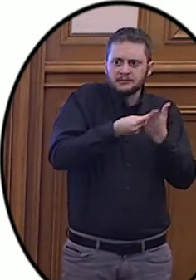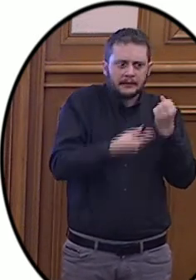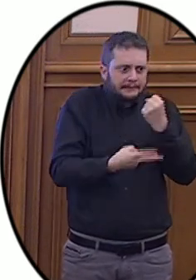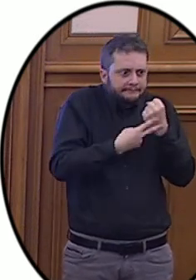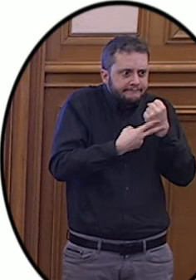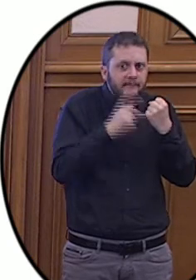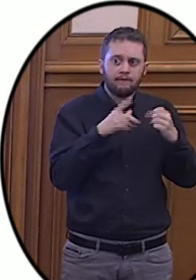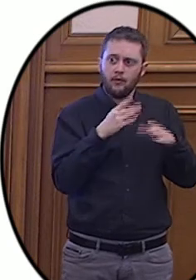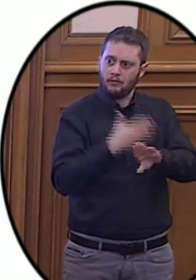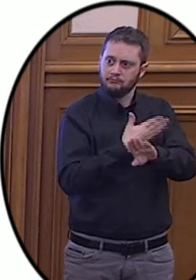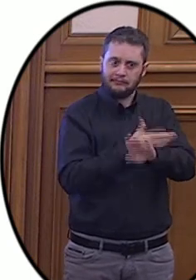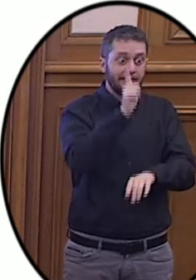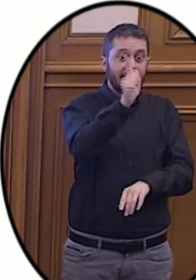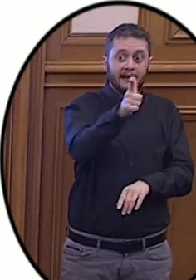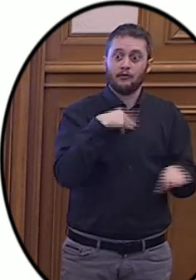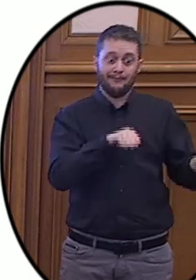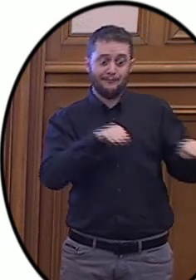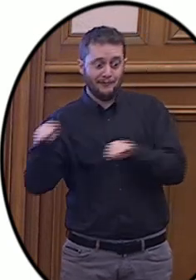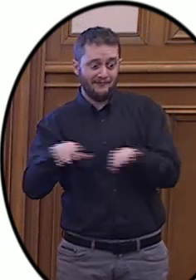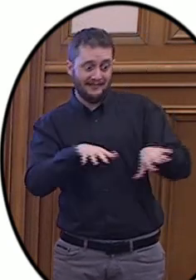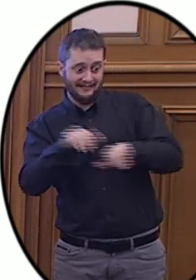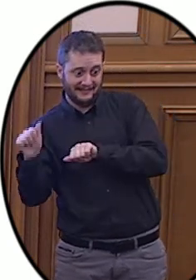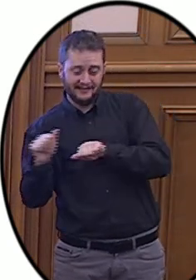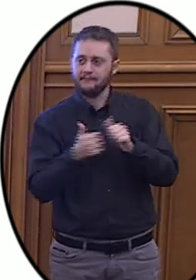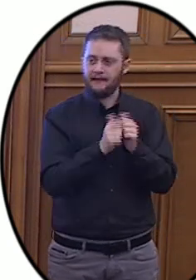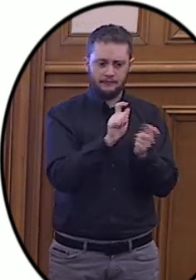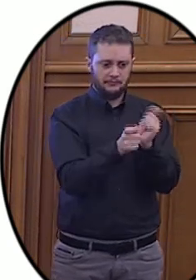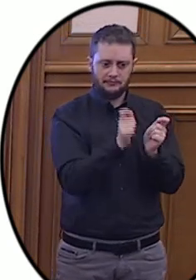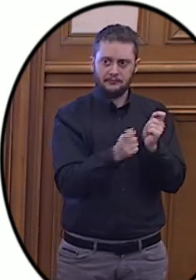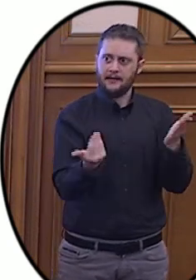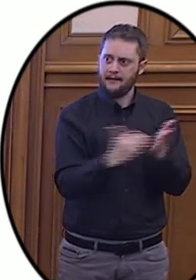of money in that situation.